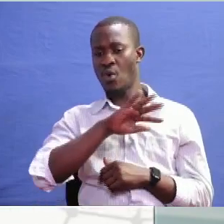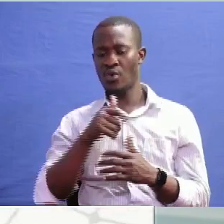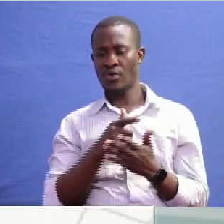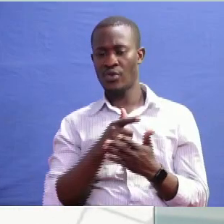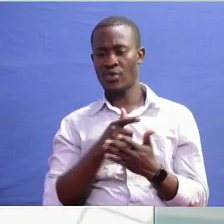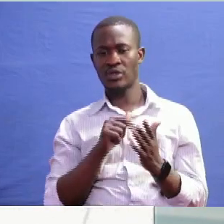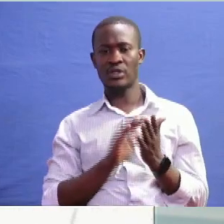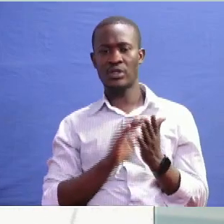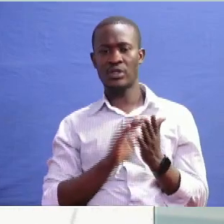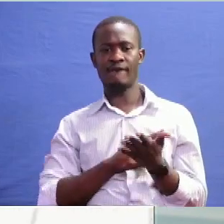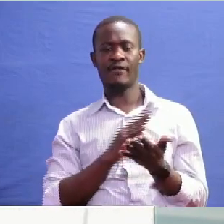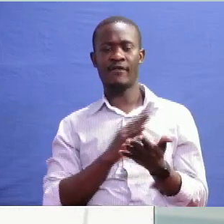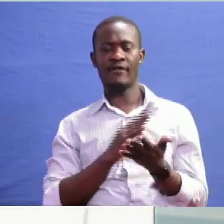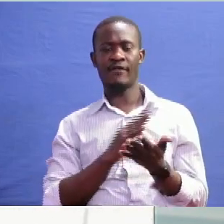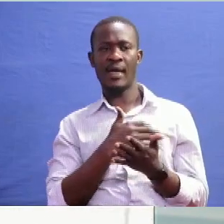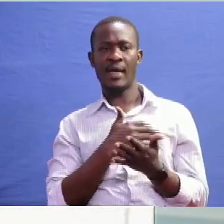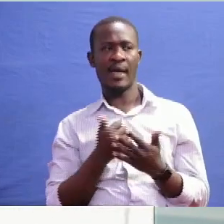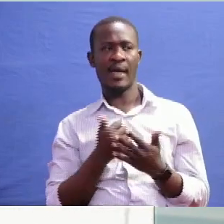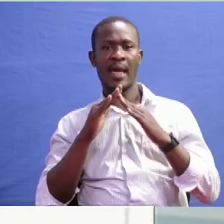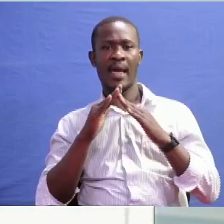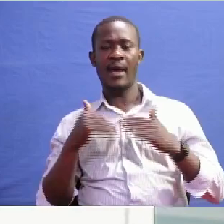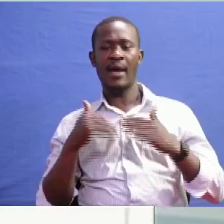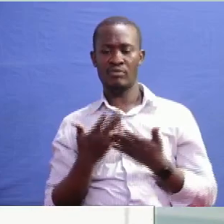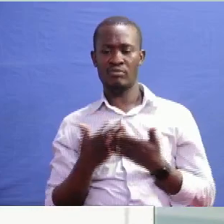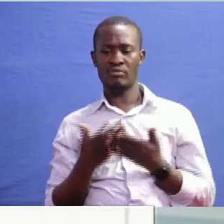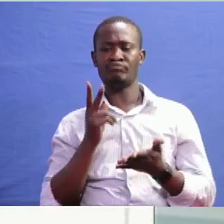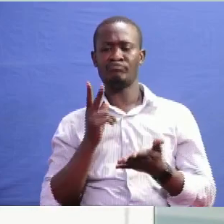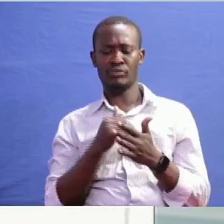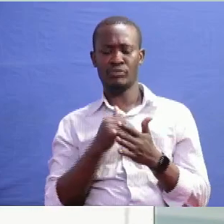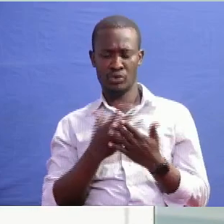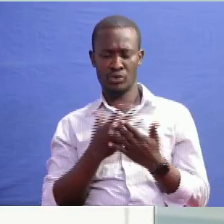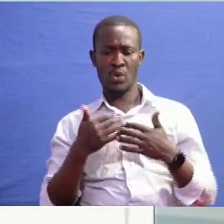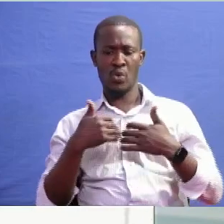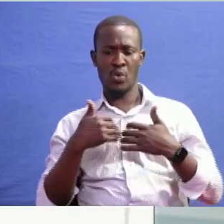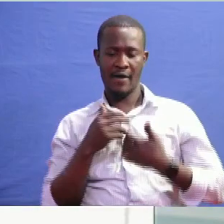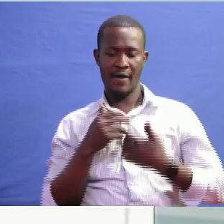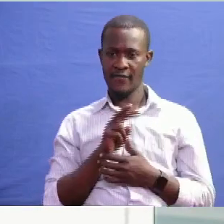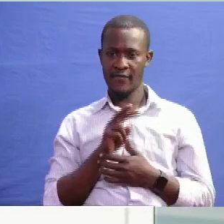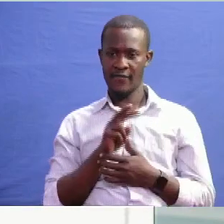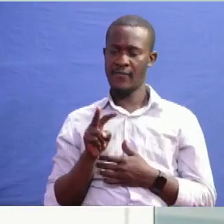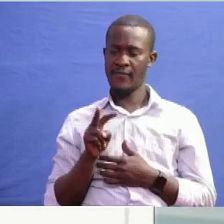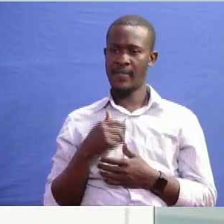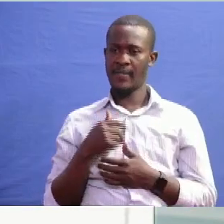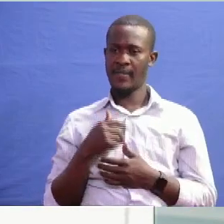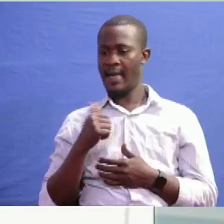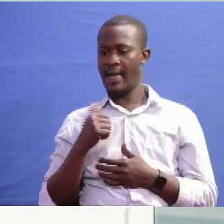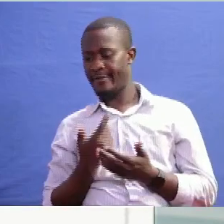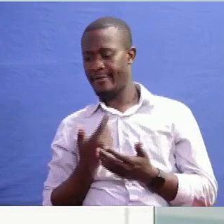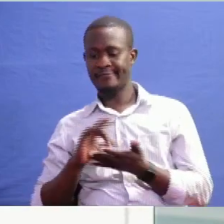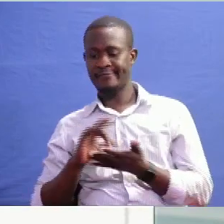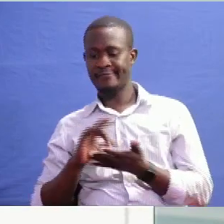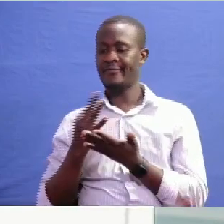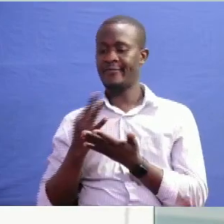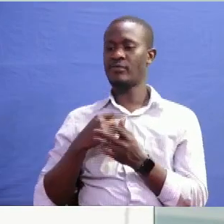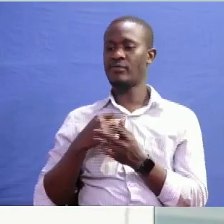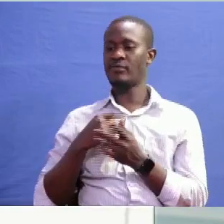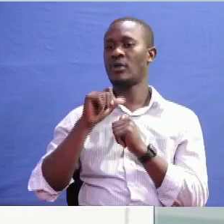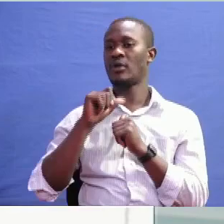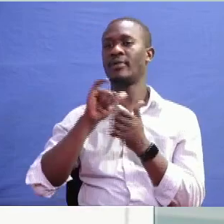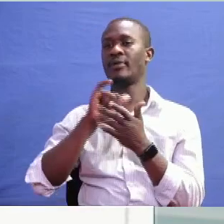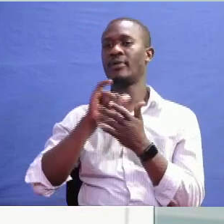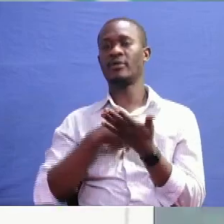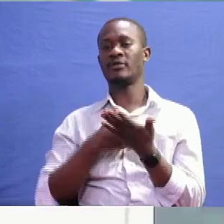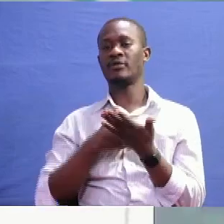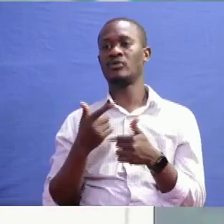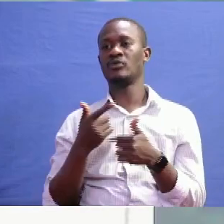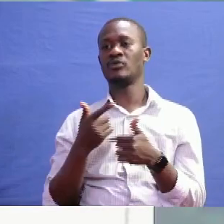the funding and how sustainable it will be, because we have seen some failing, and we'll talk about that, but that we'll